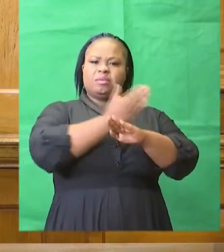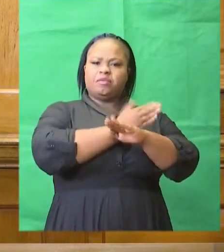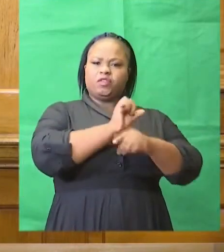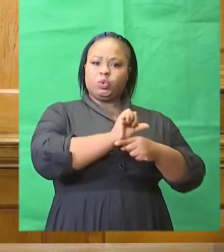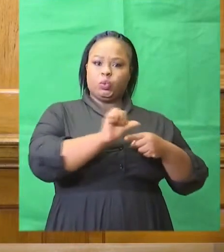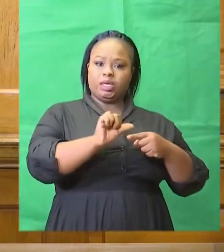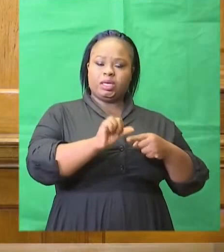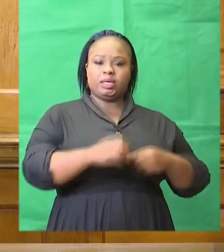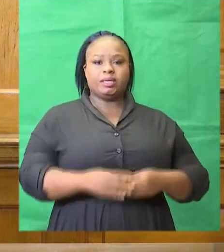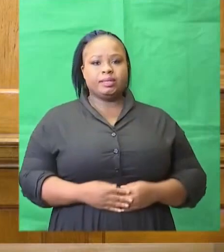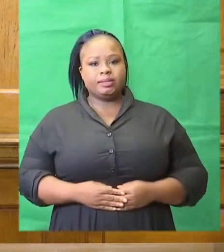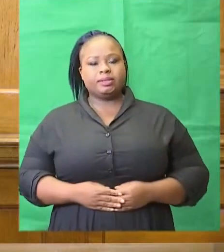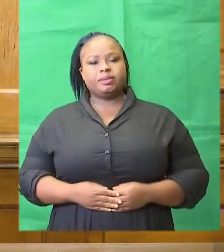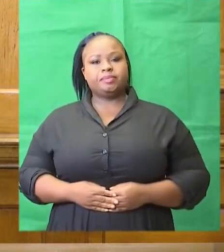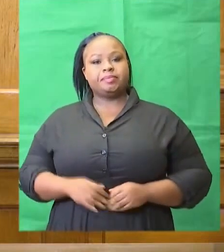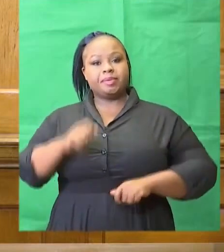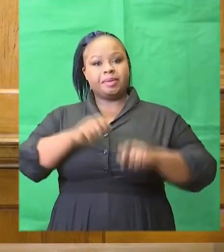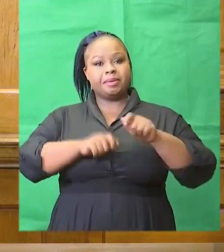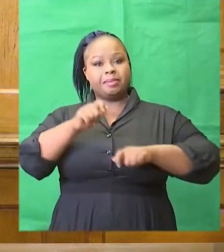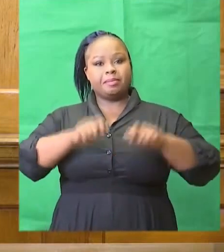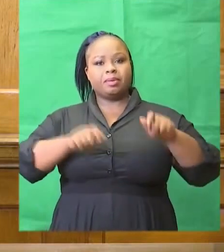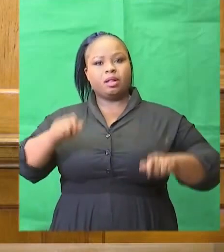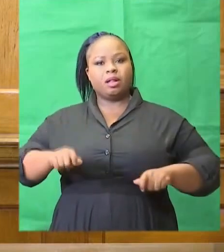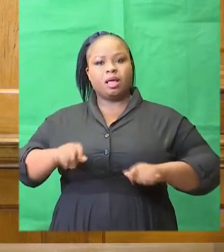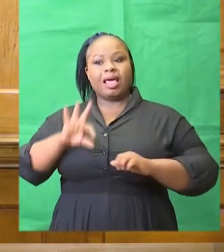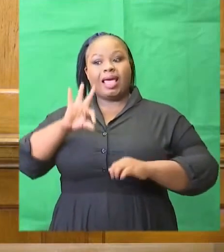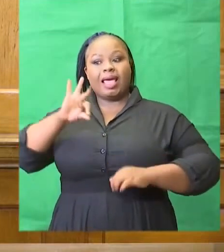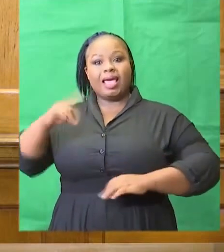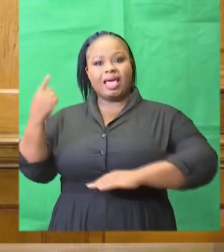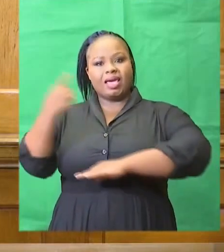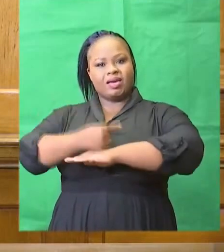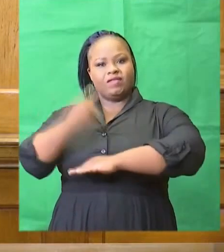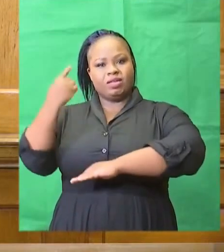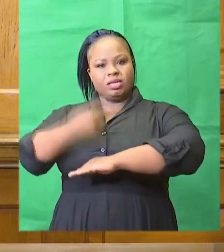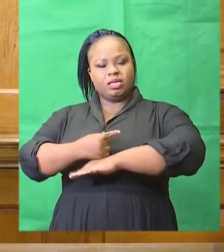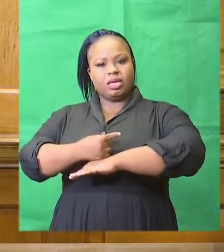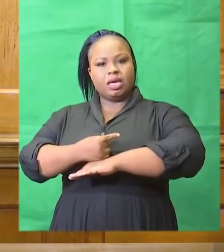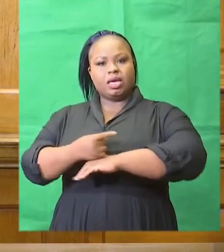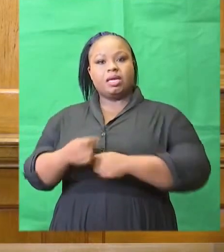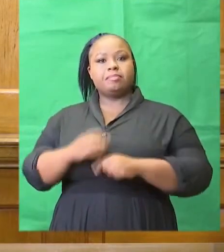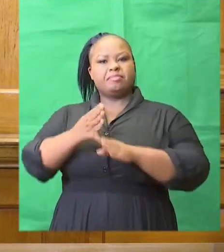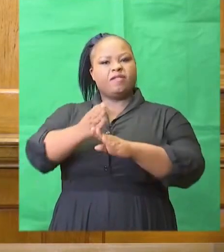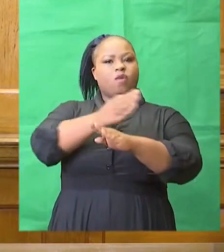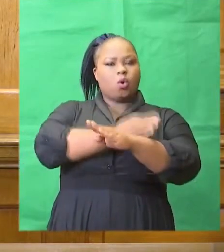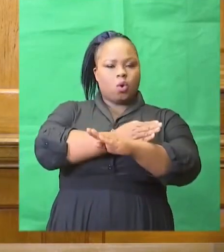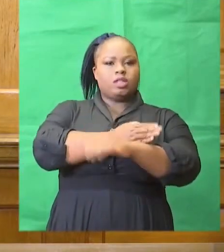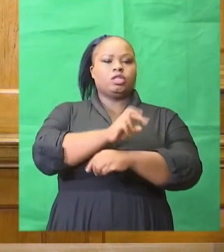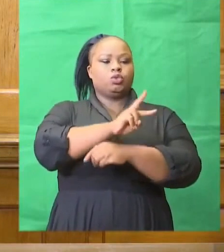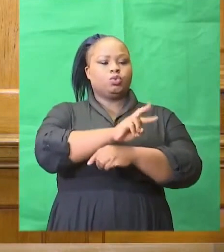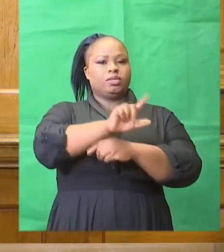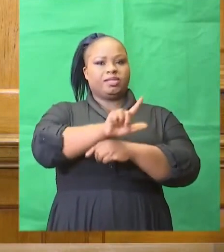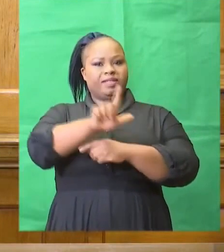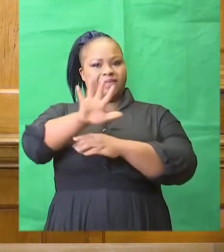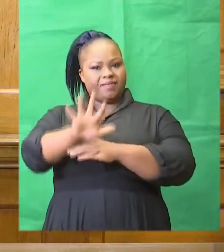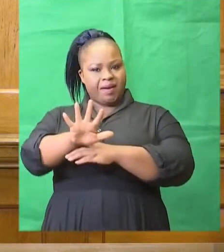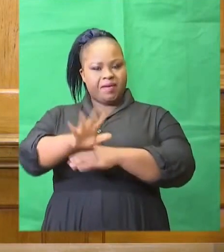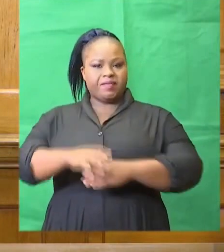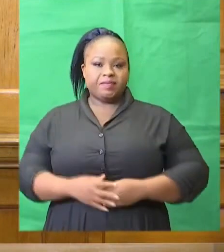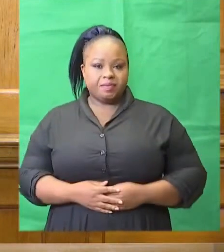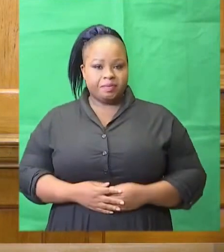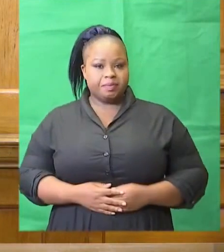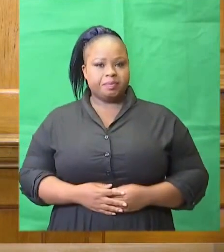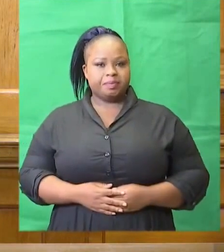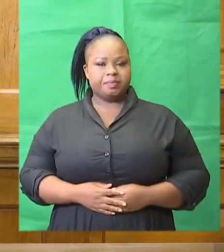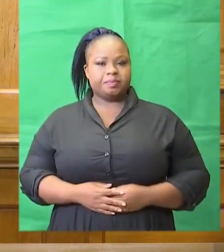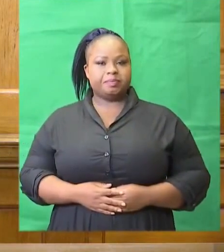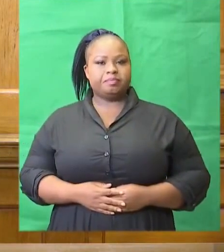and 275 new daily cases the week before that. The